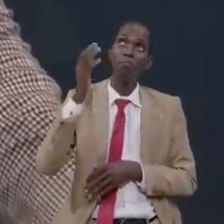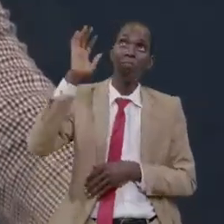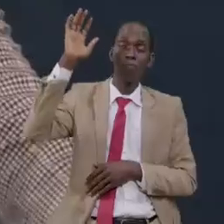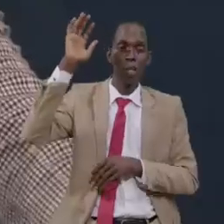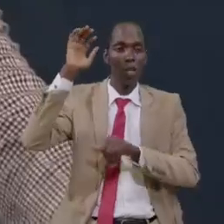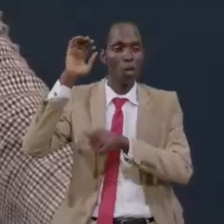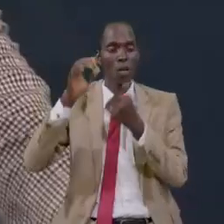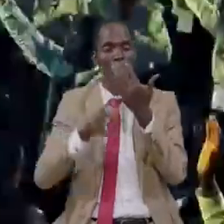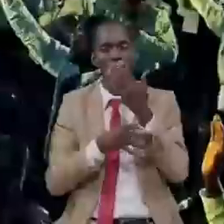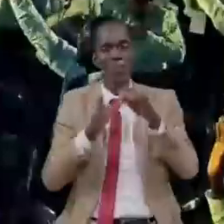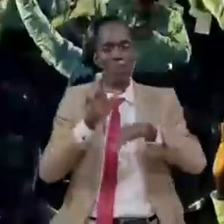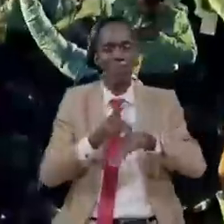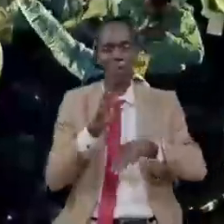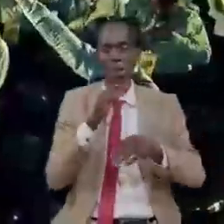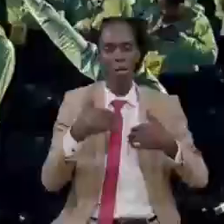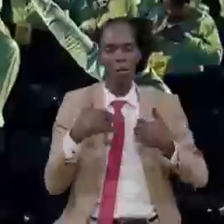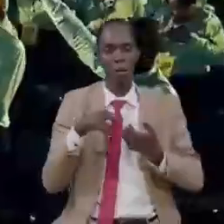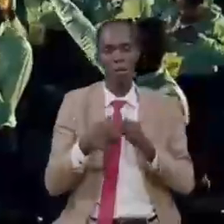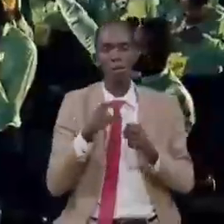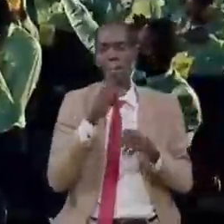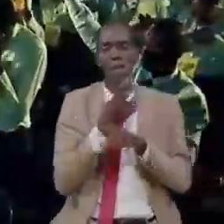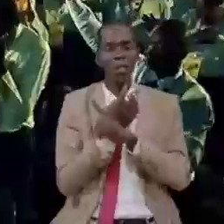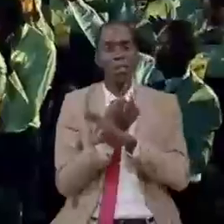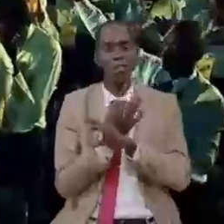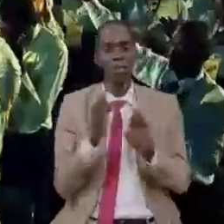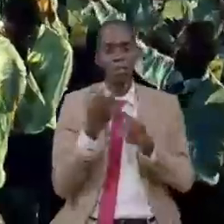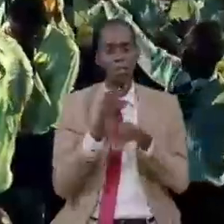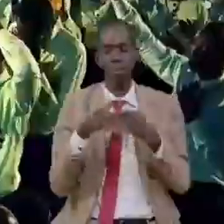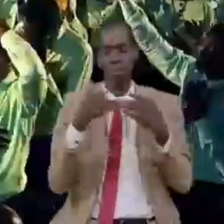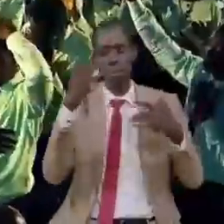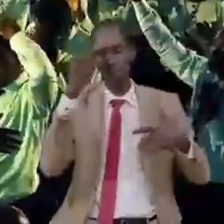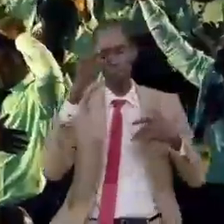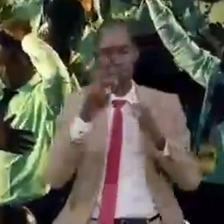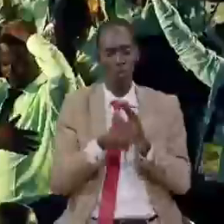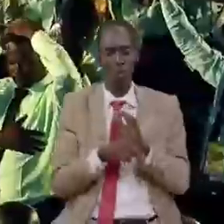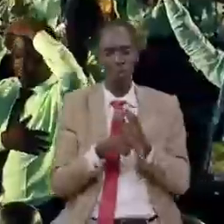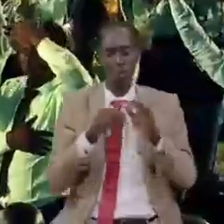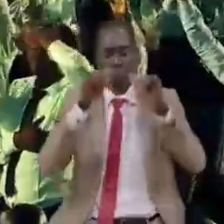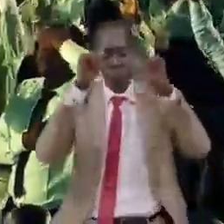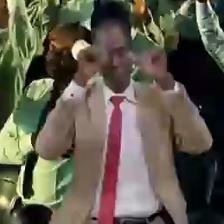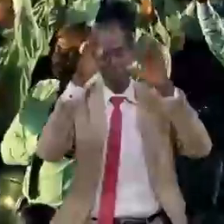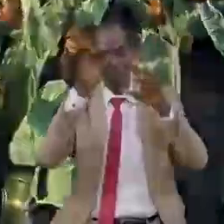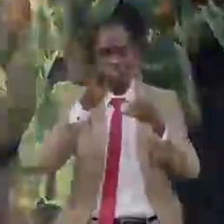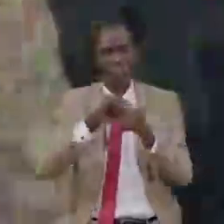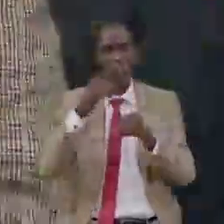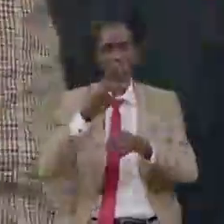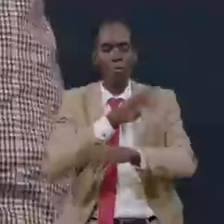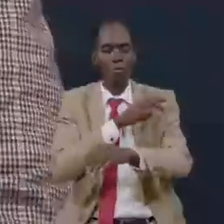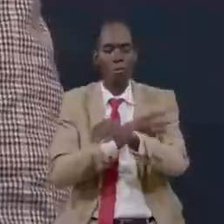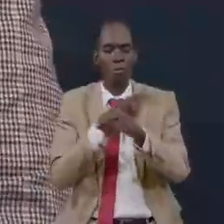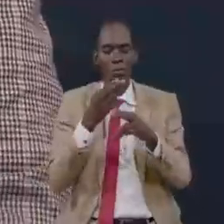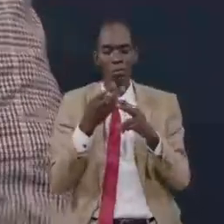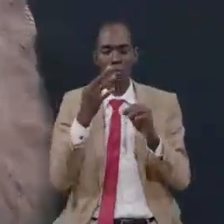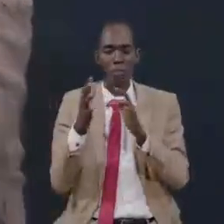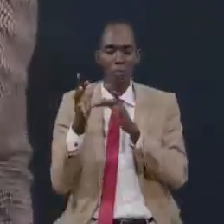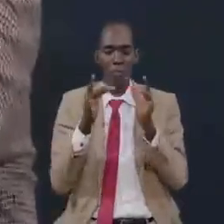redeemed from all sicknesses. Father, in the mighty name of Jesus, we come to you